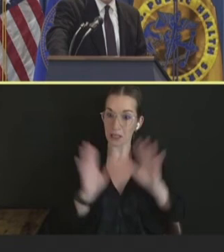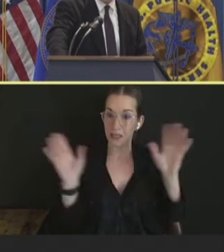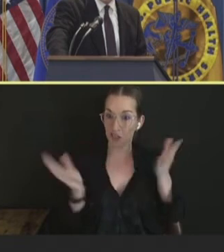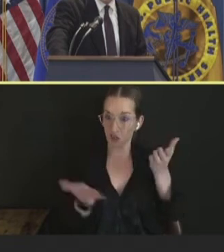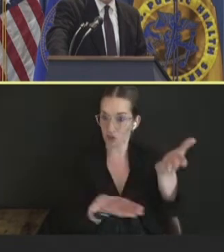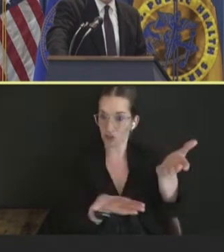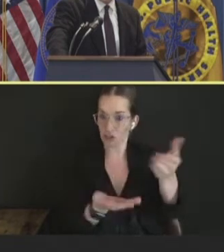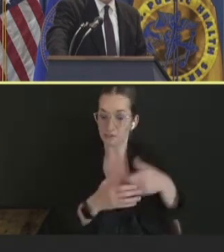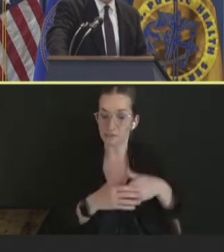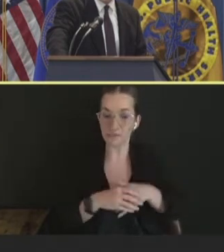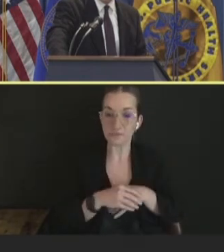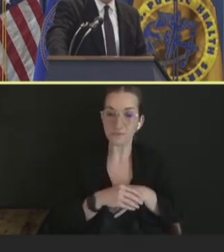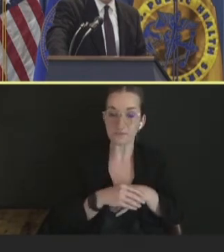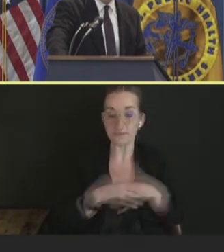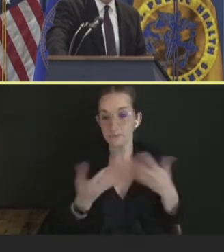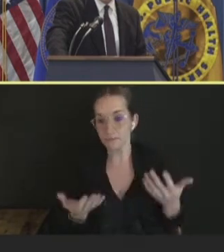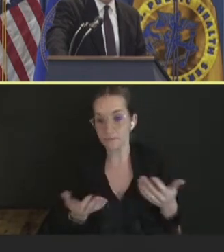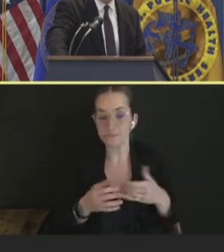This is